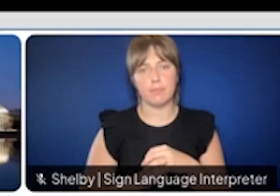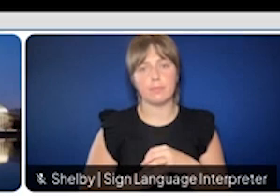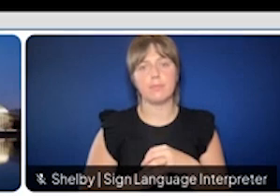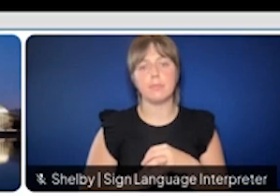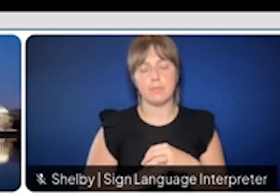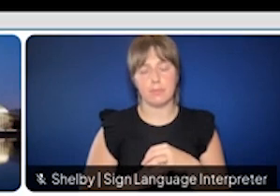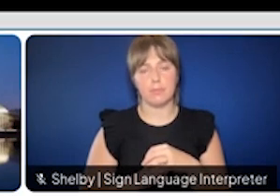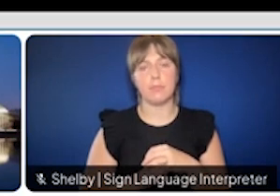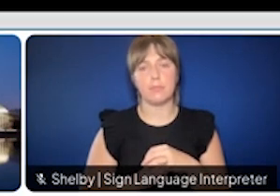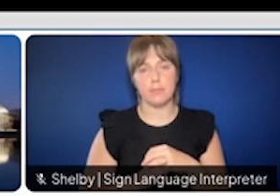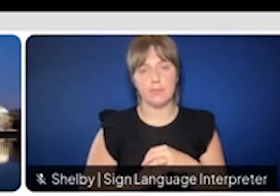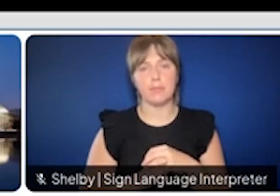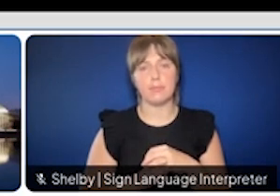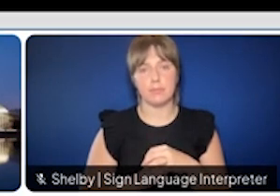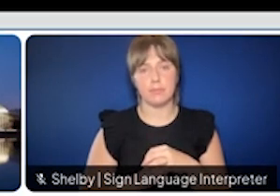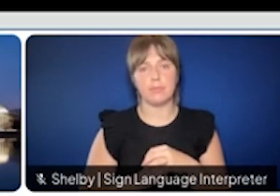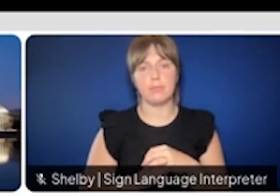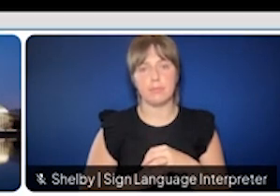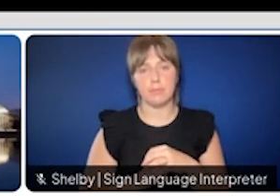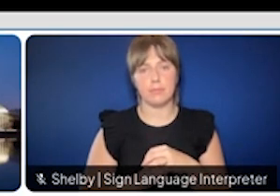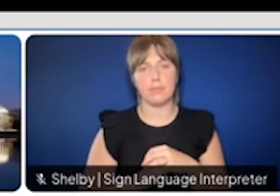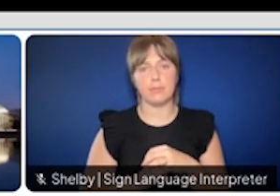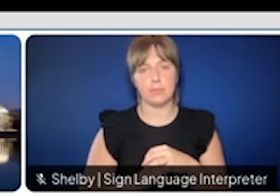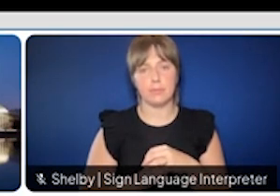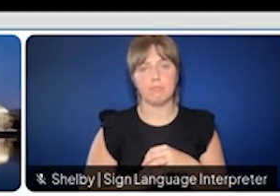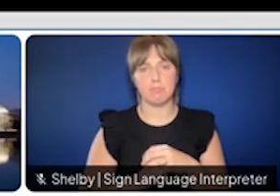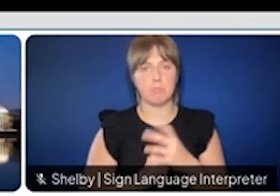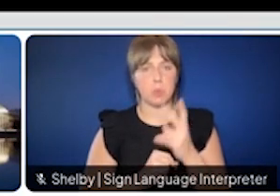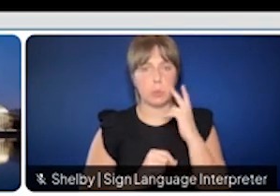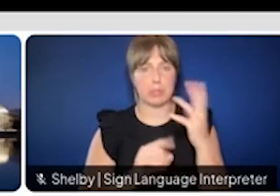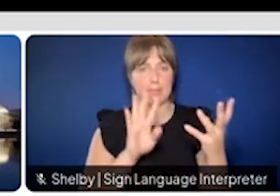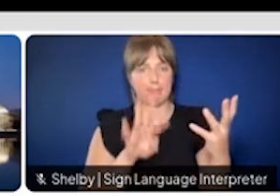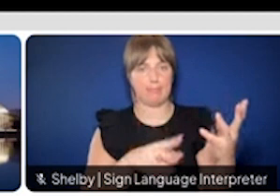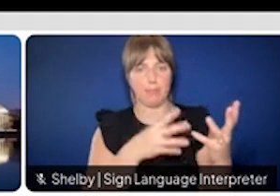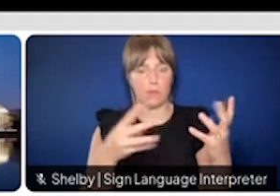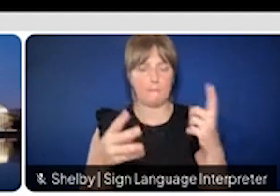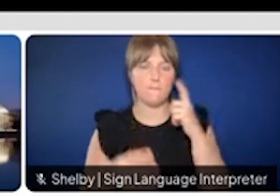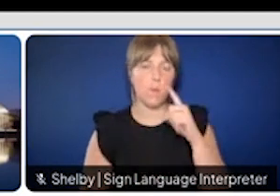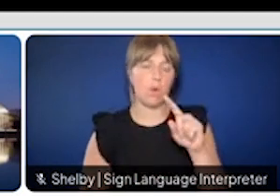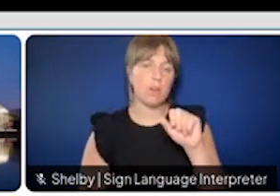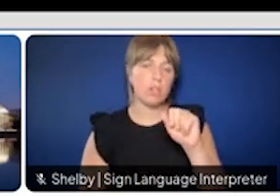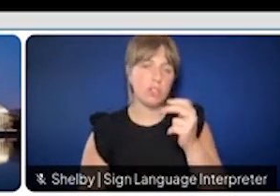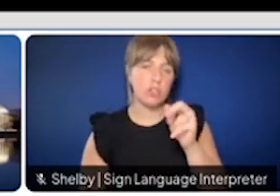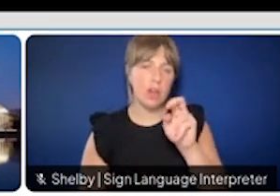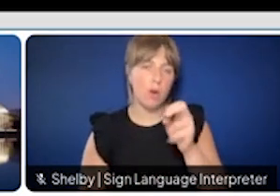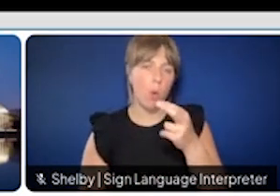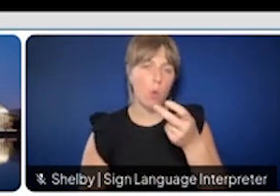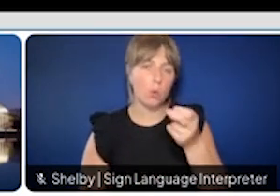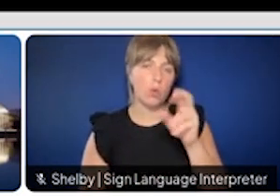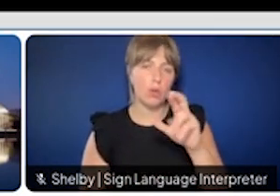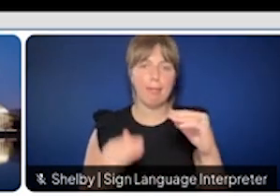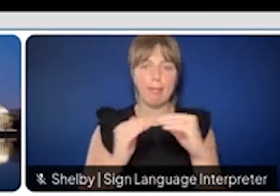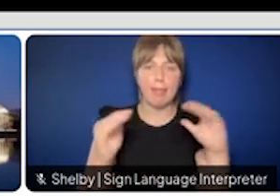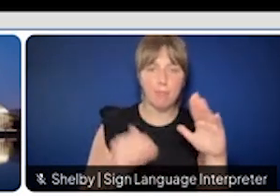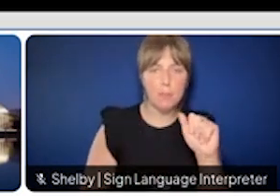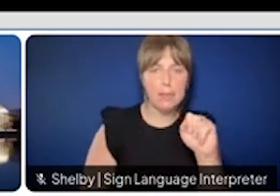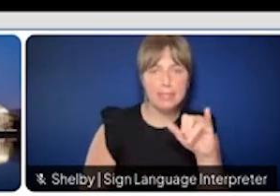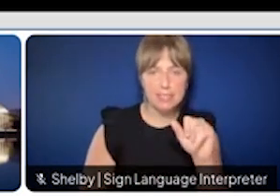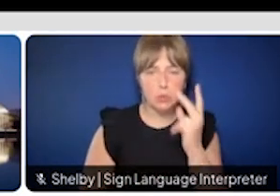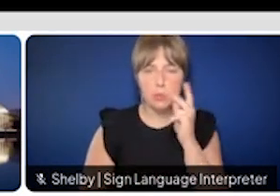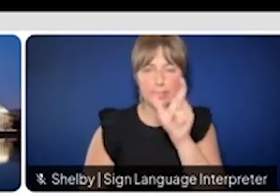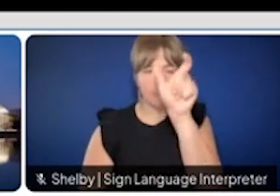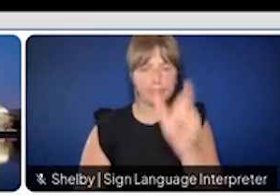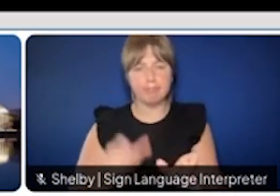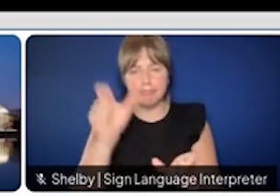And then if we just look at the table based on a shareholder level basis, here everything in gray similarly can be